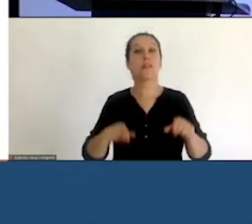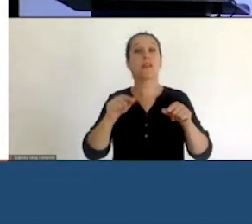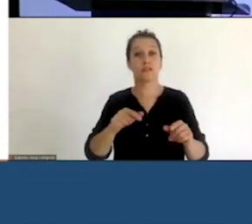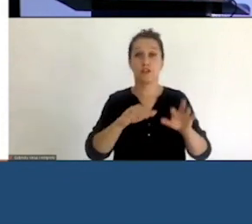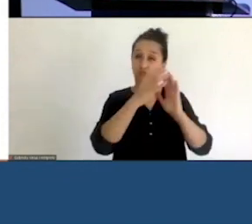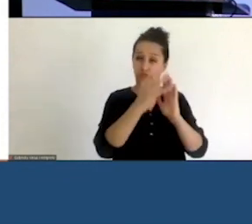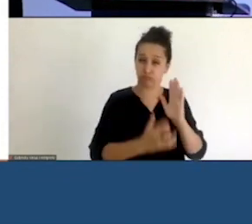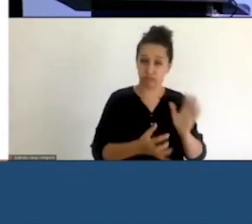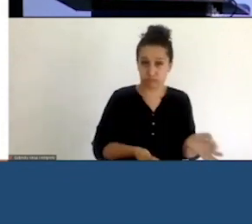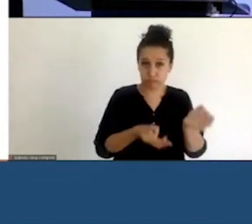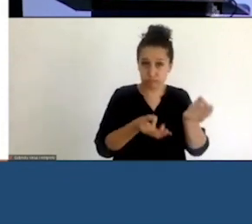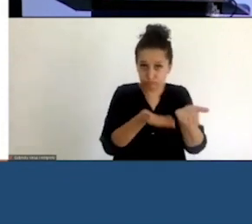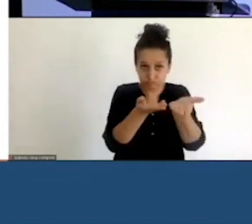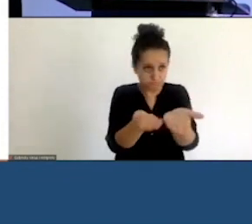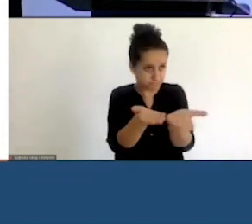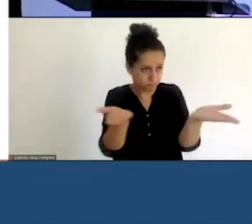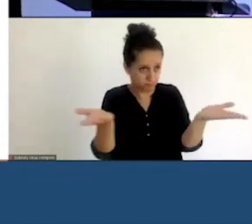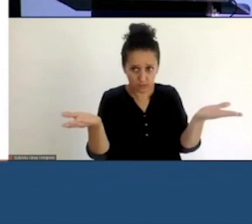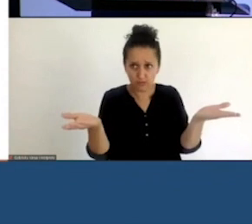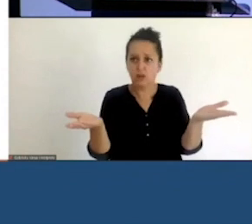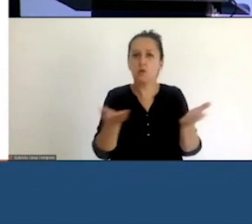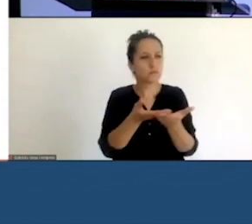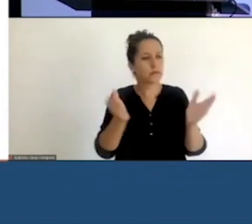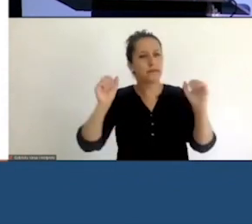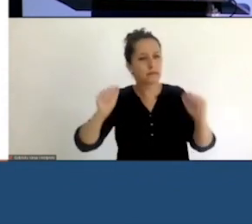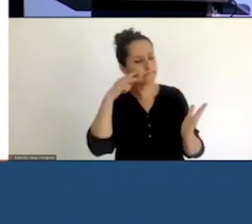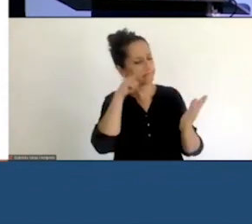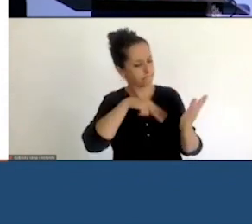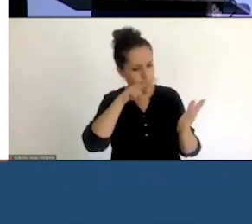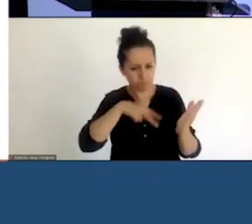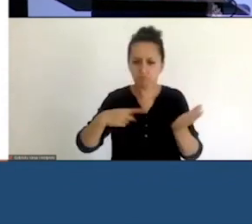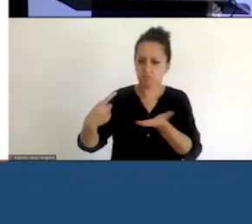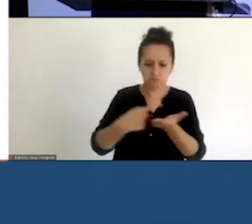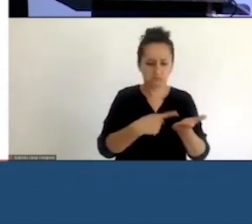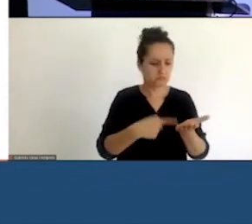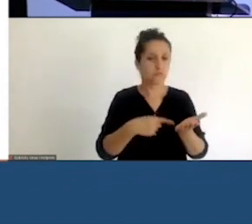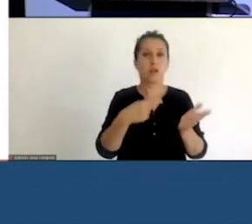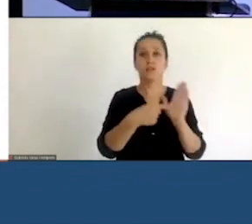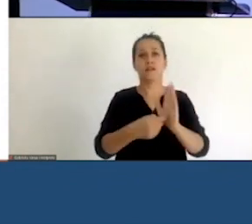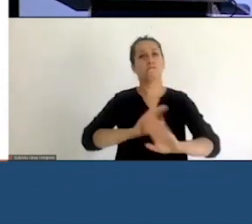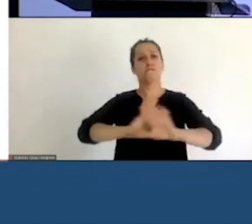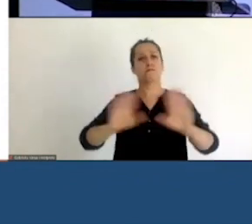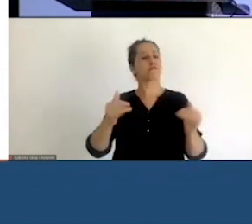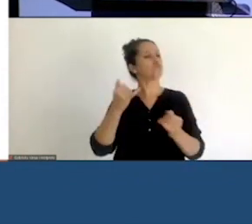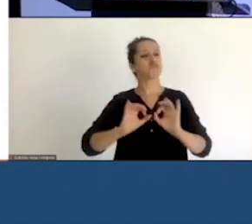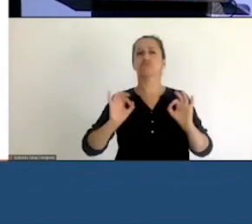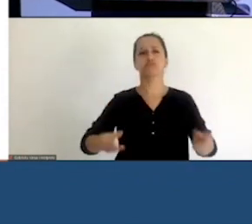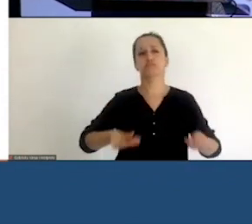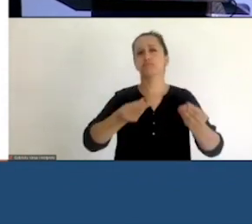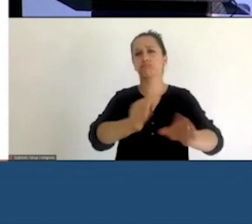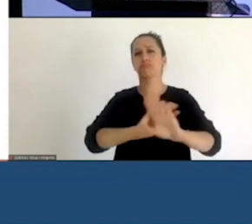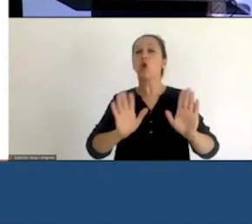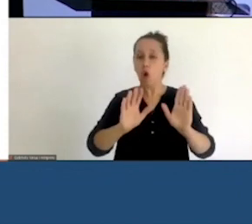available for all of you to comment on. Remember, it's a live document. Nothing is